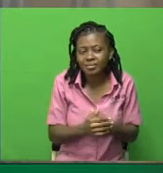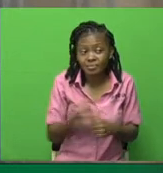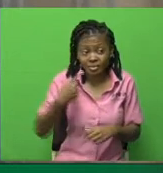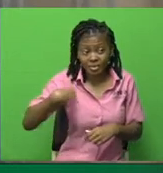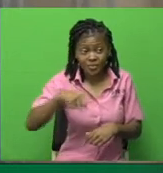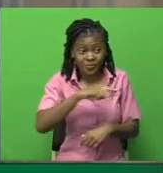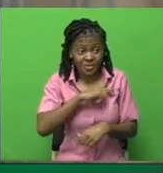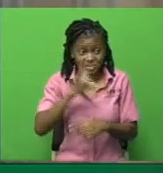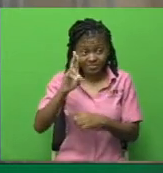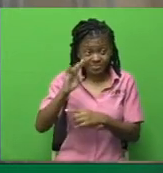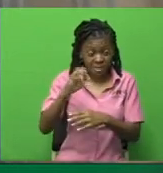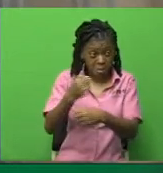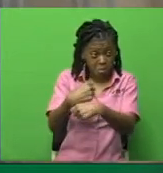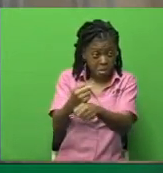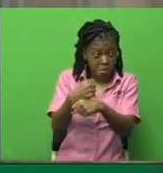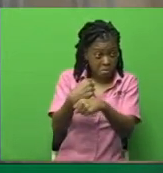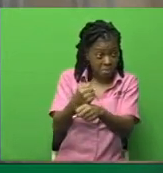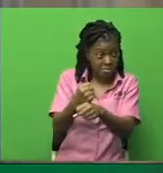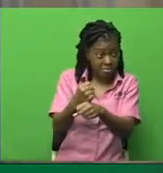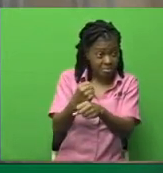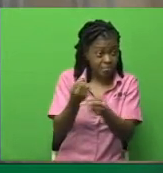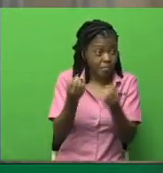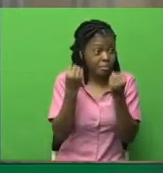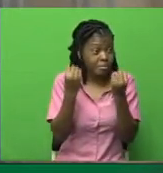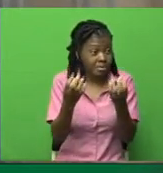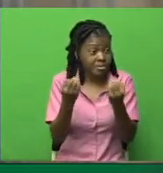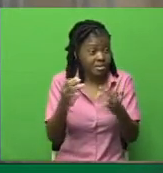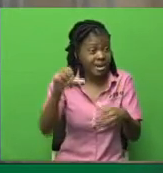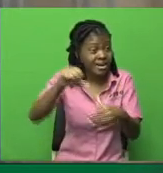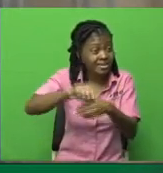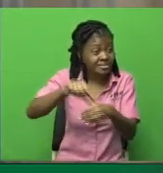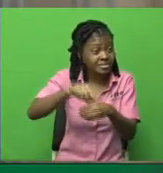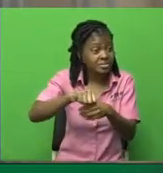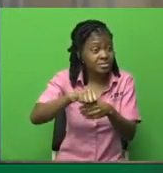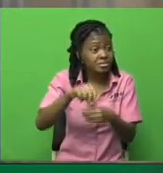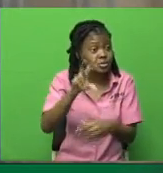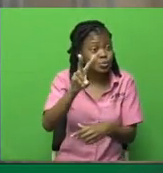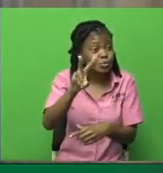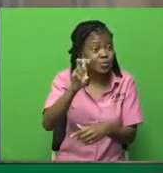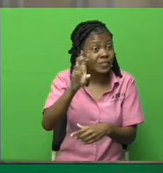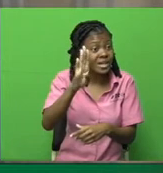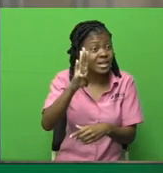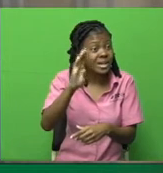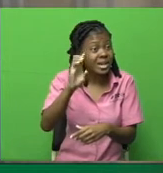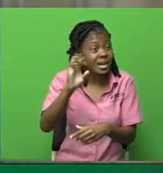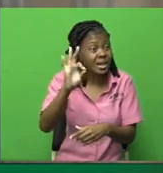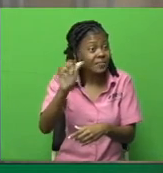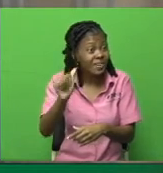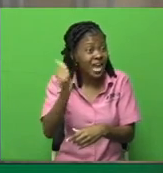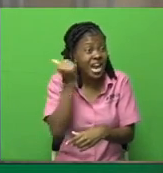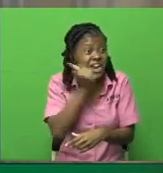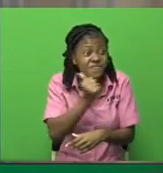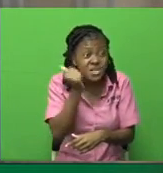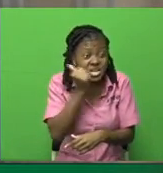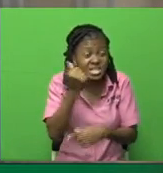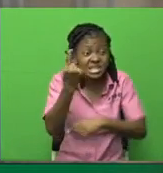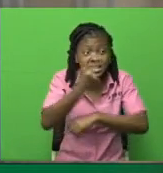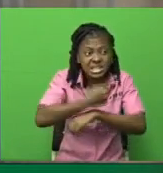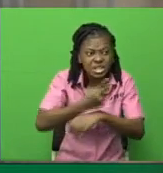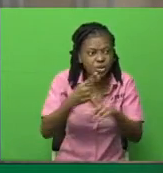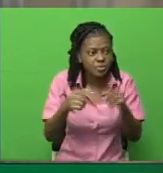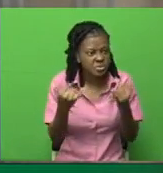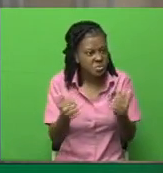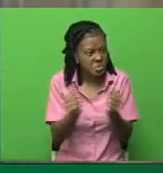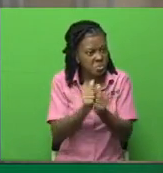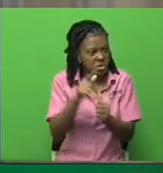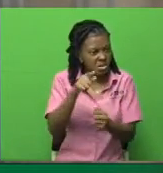BCF a day from us which under his government has shrunk to 2.4 BCF per day this